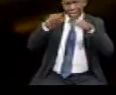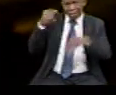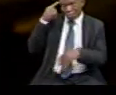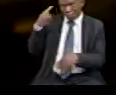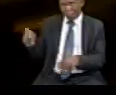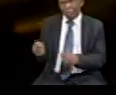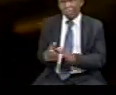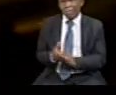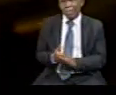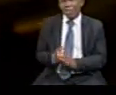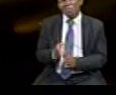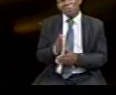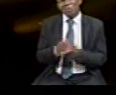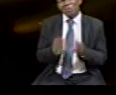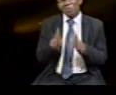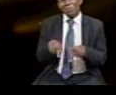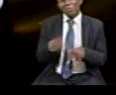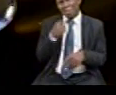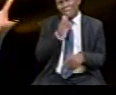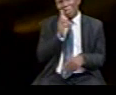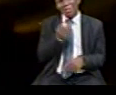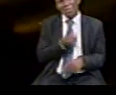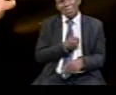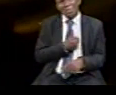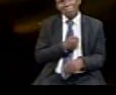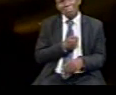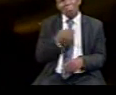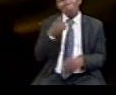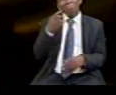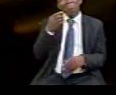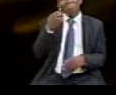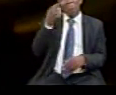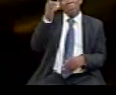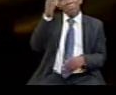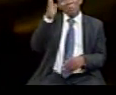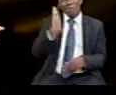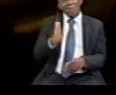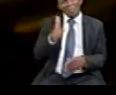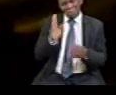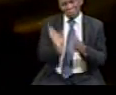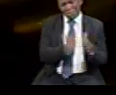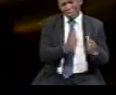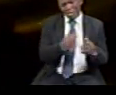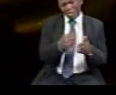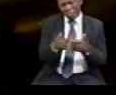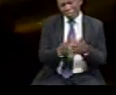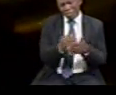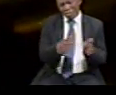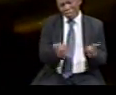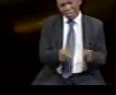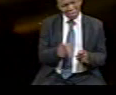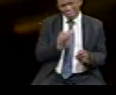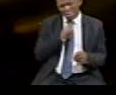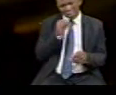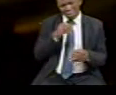tell you, they say, God is going to create a new heaven, and not all of us are going to go to heaven.